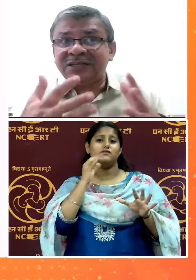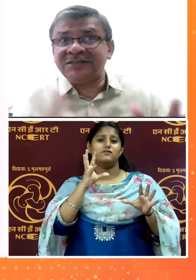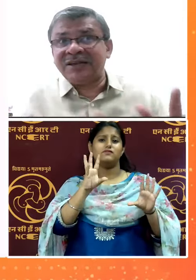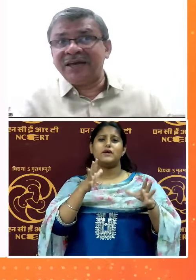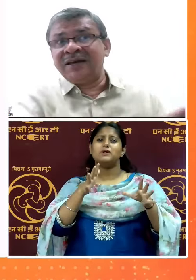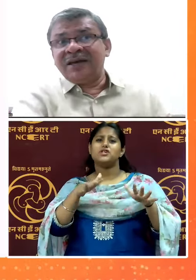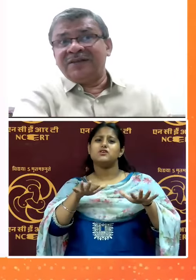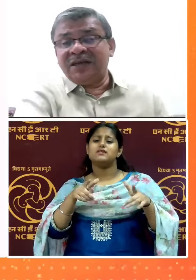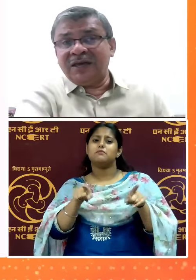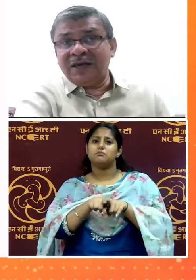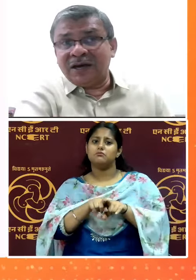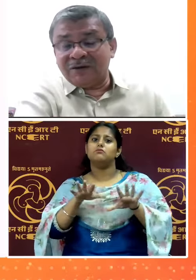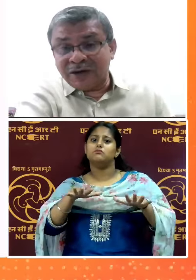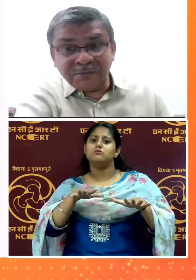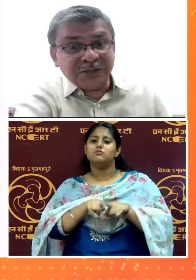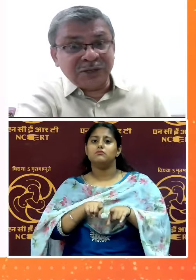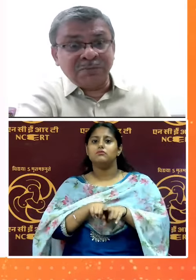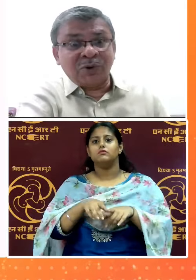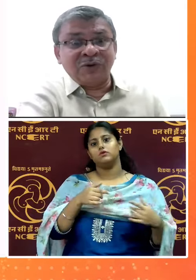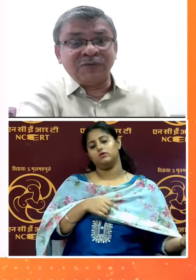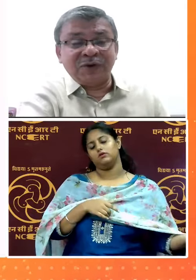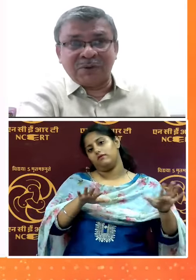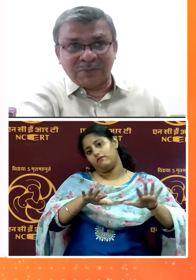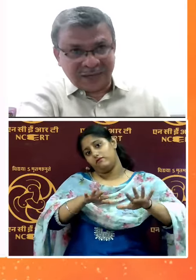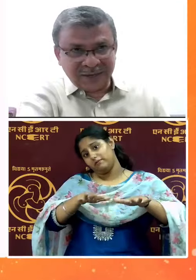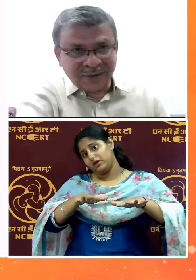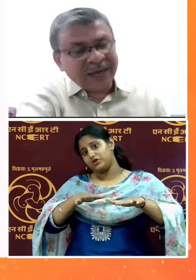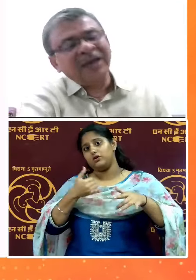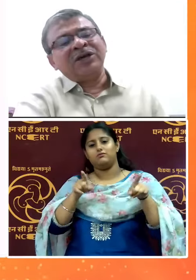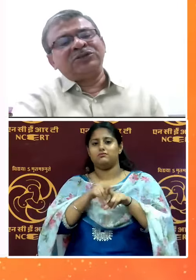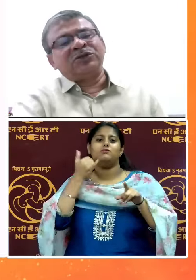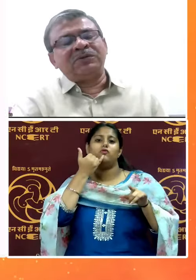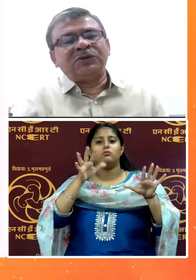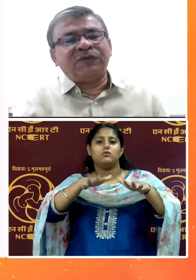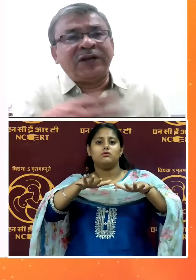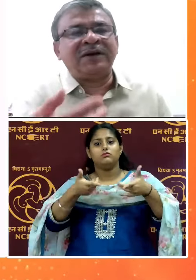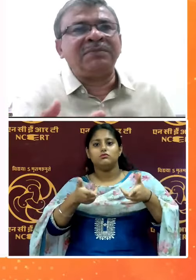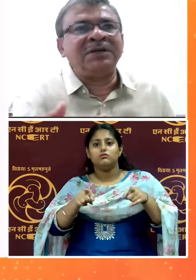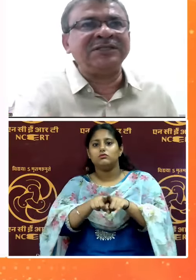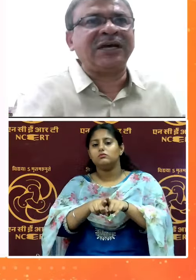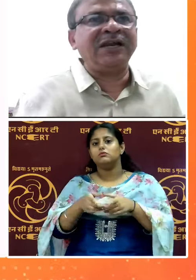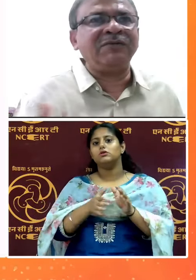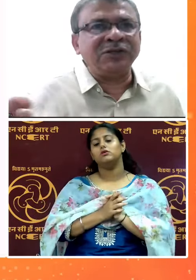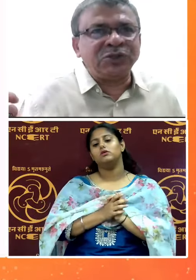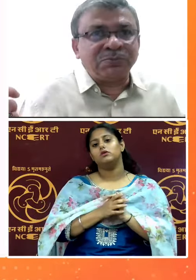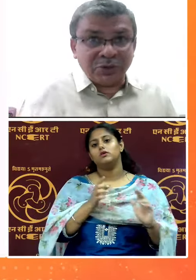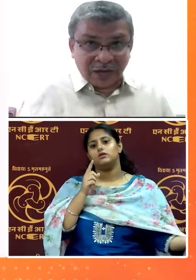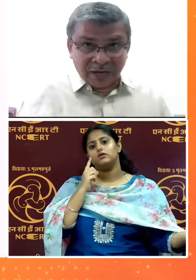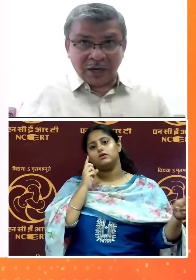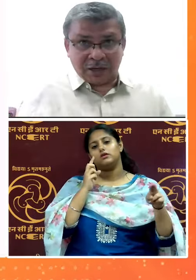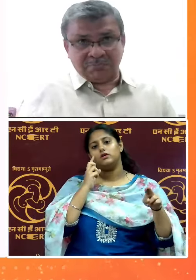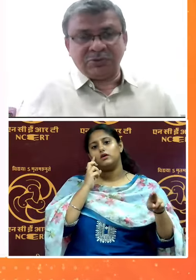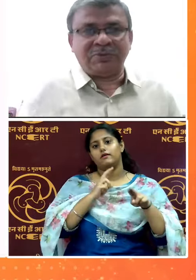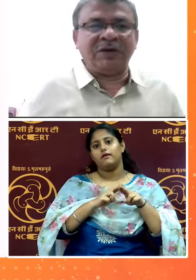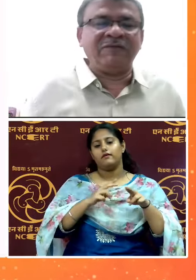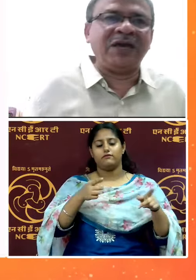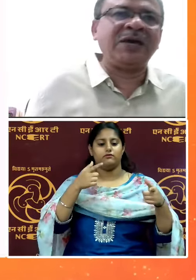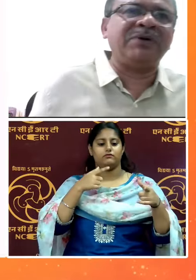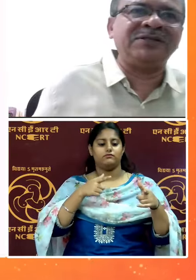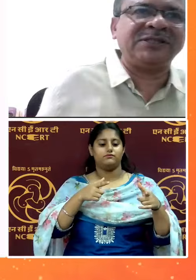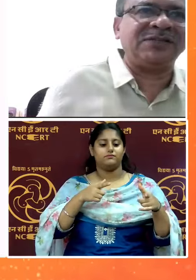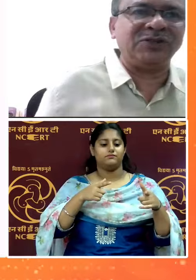signals are just like the vibration mode of your mobile. Okay. So, for example, the child wants to put an alarm